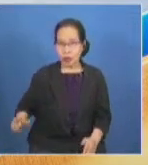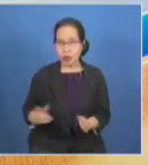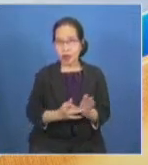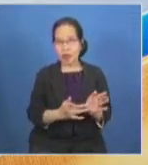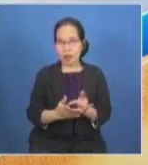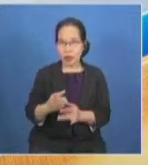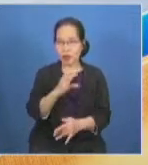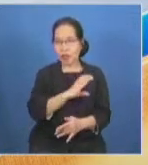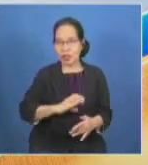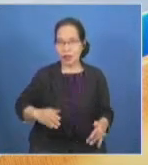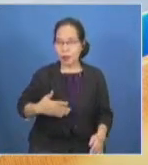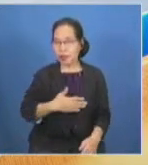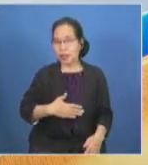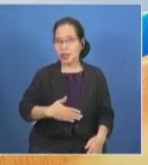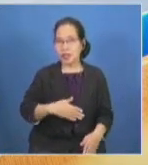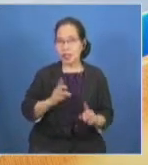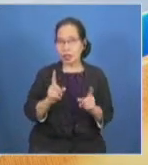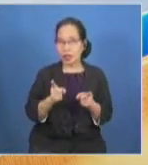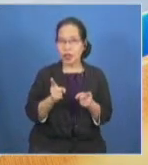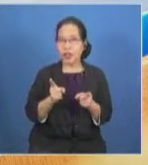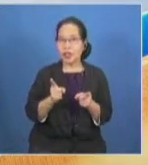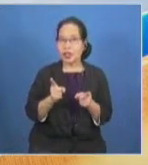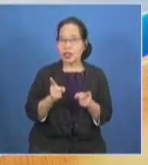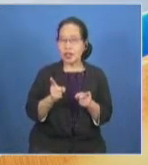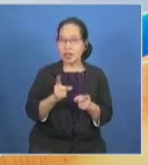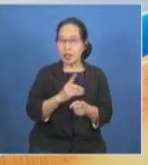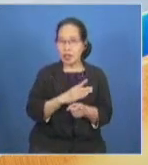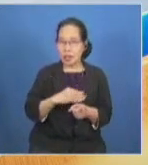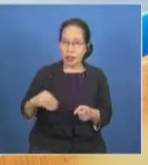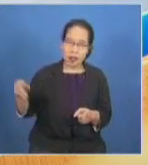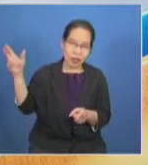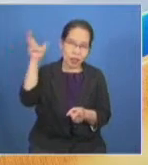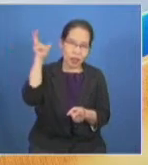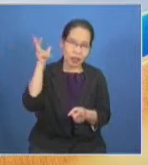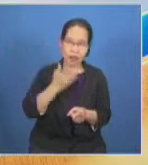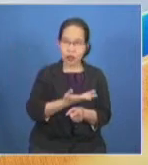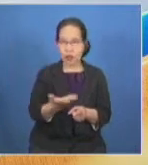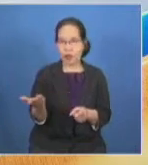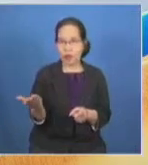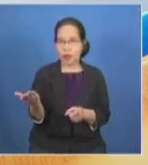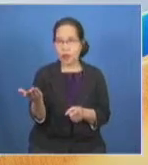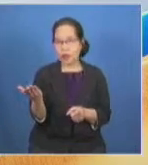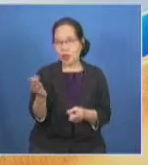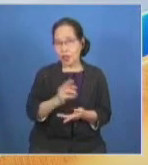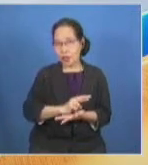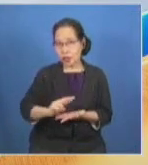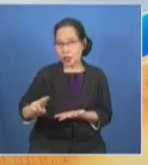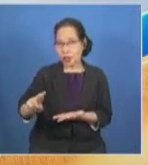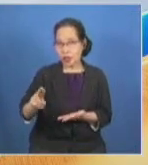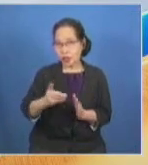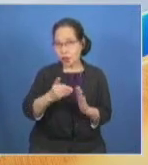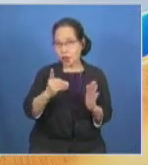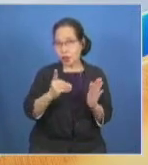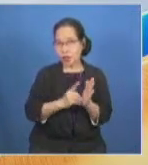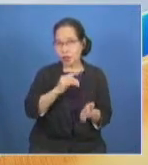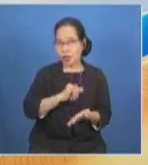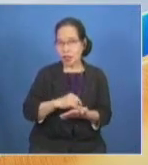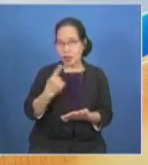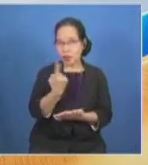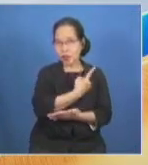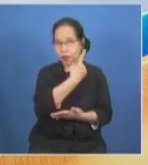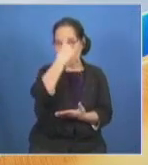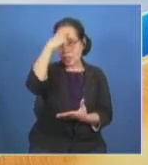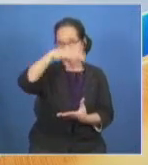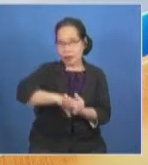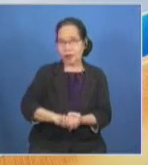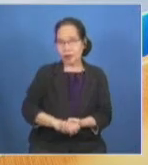2 as we conduct once again the study of the doctrines of our Lord Jesus Christ. May you